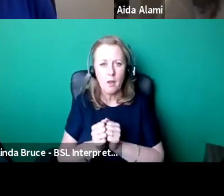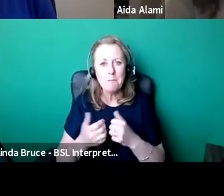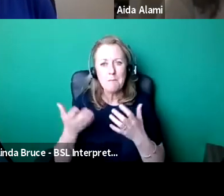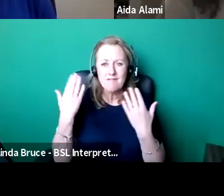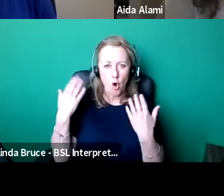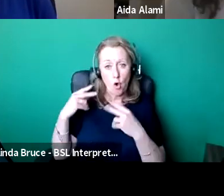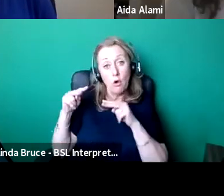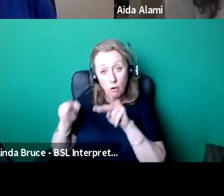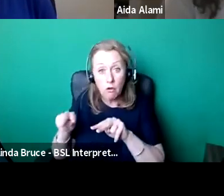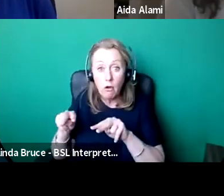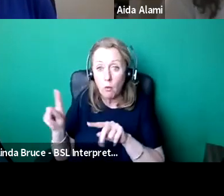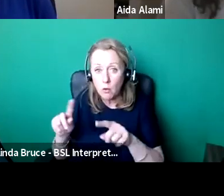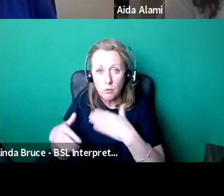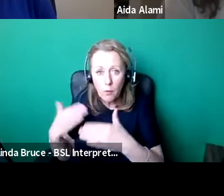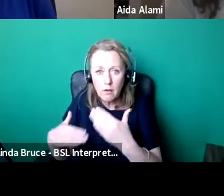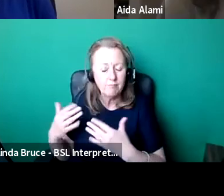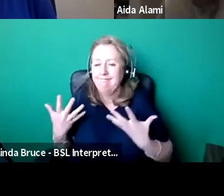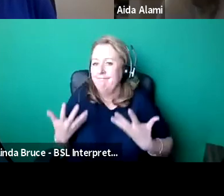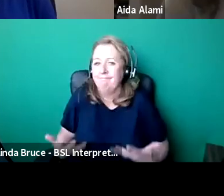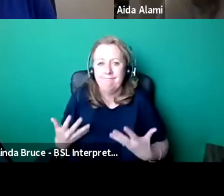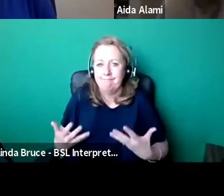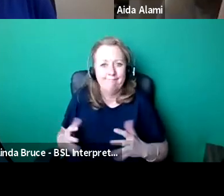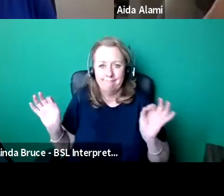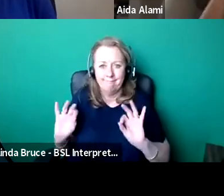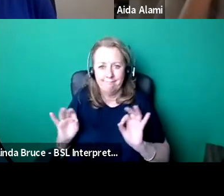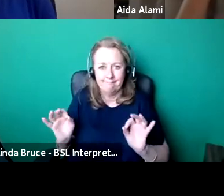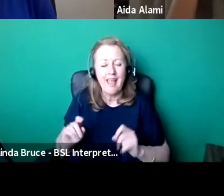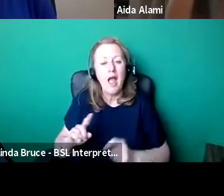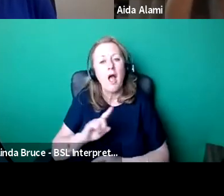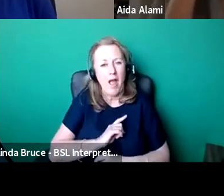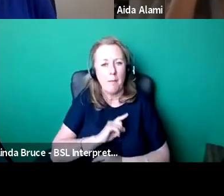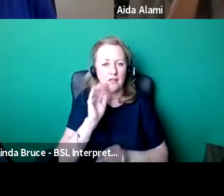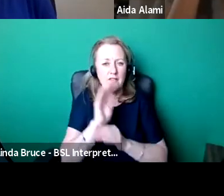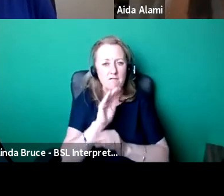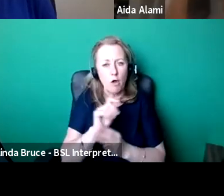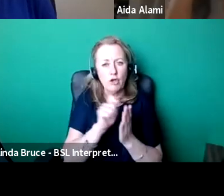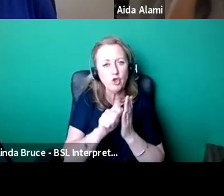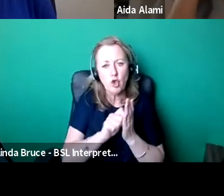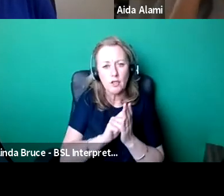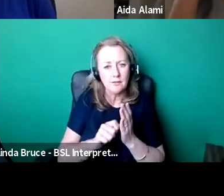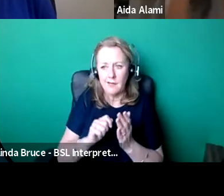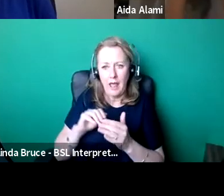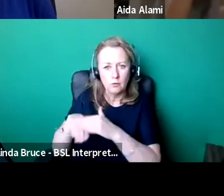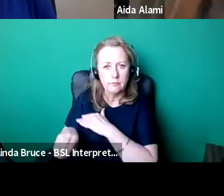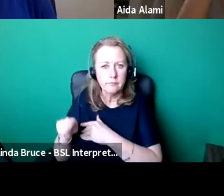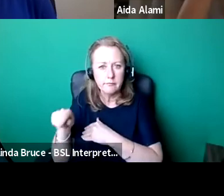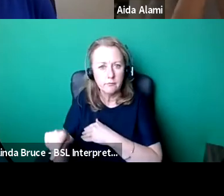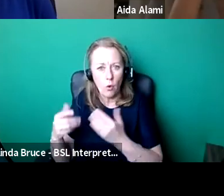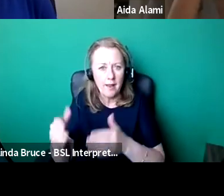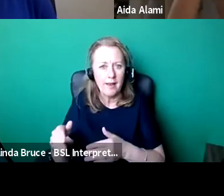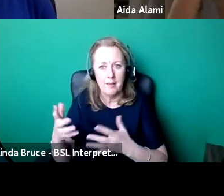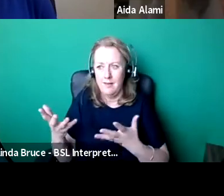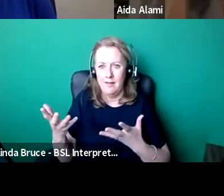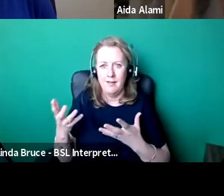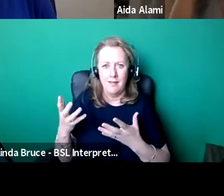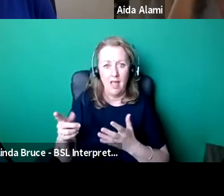it's mainly because foreign journalists are not really allowed easily into the country, not anymore. And the Libyan